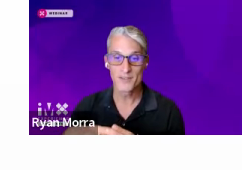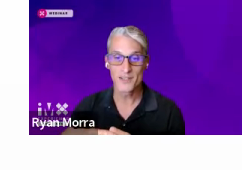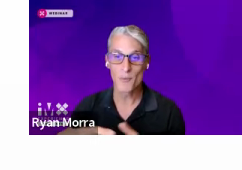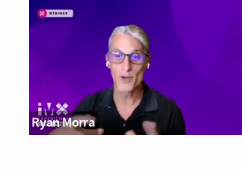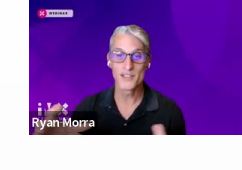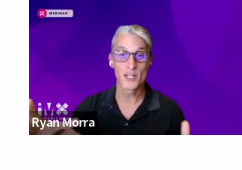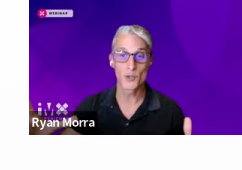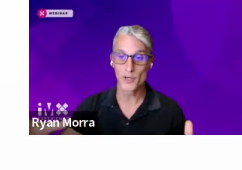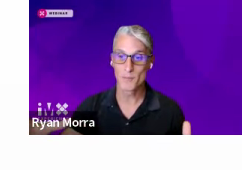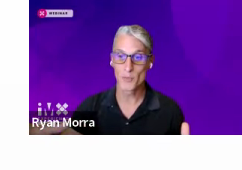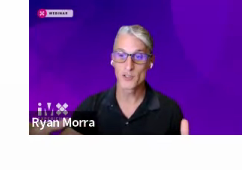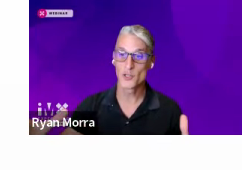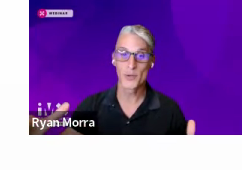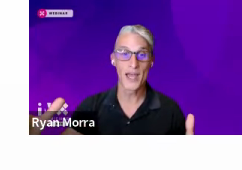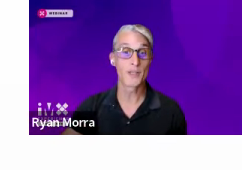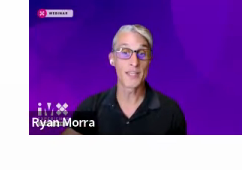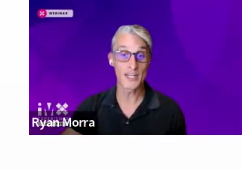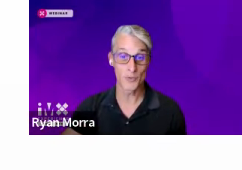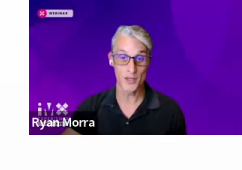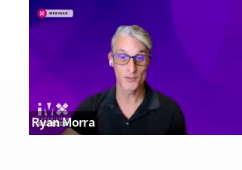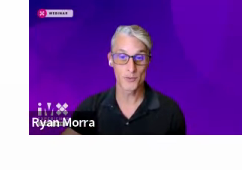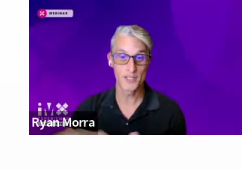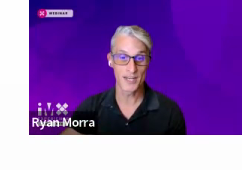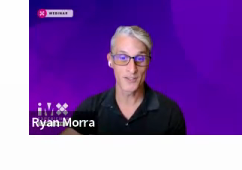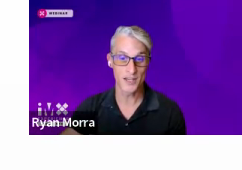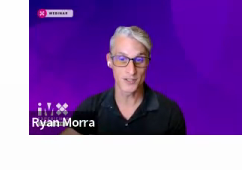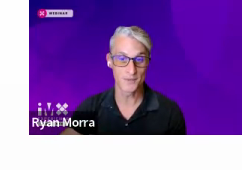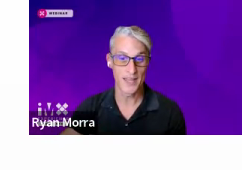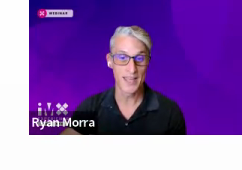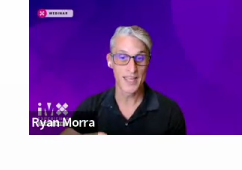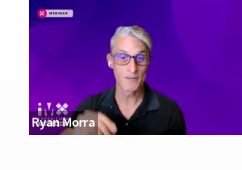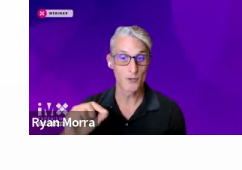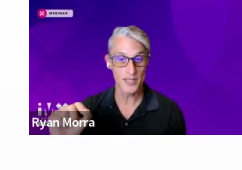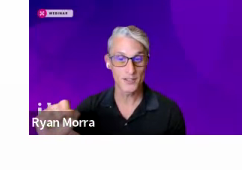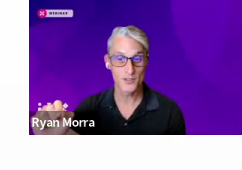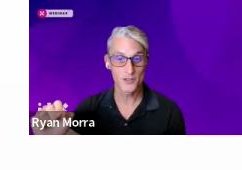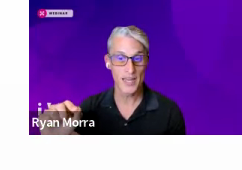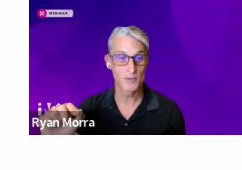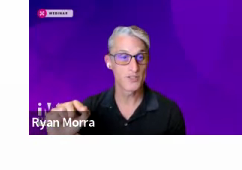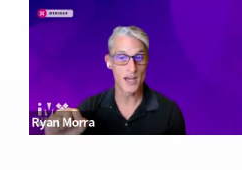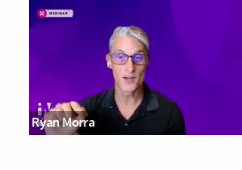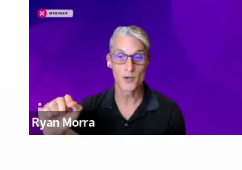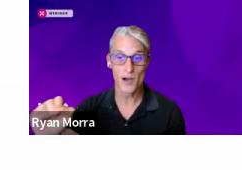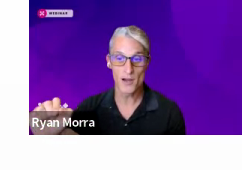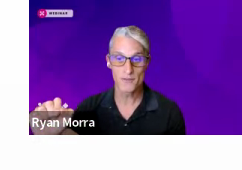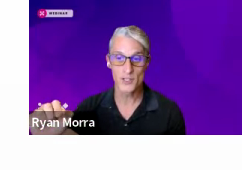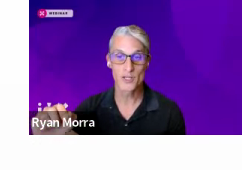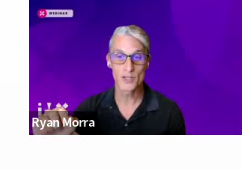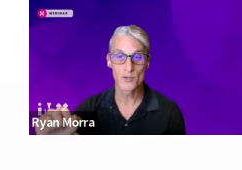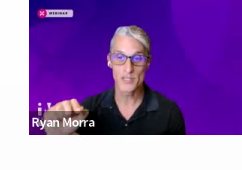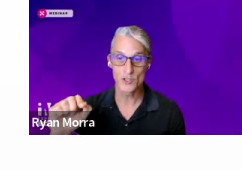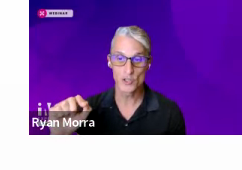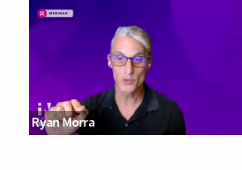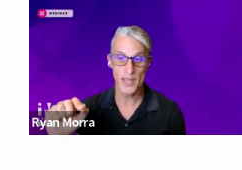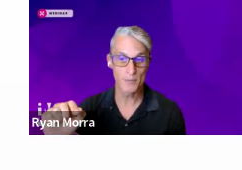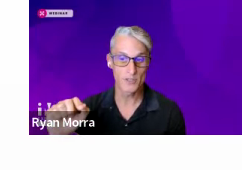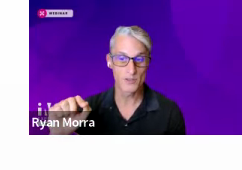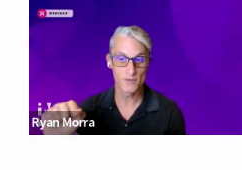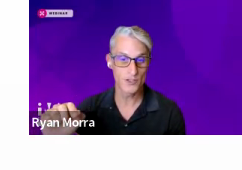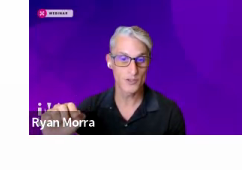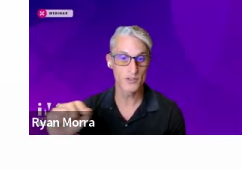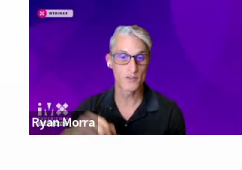Before we dive in, I want to take a quick moment to show you how to engage with us through today's session. If you'd like to turn captions on or off, you can use the